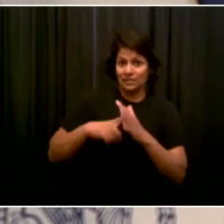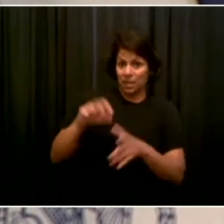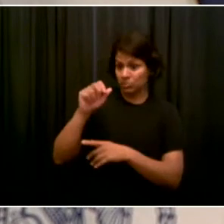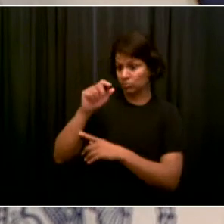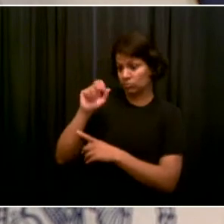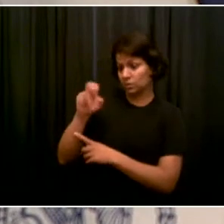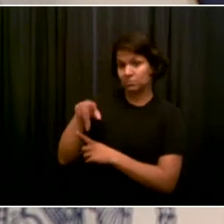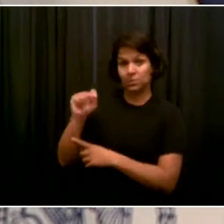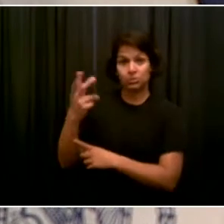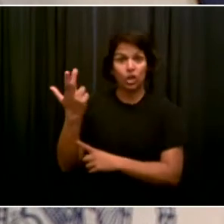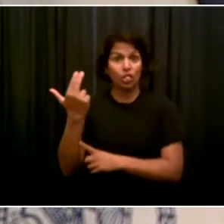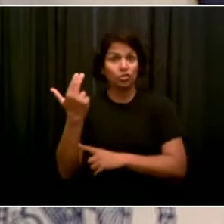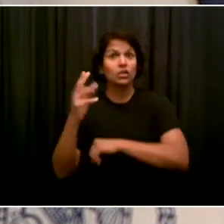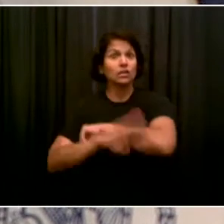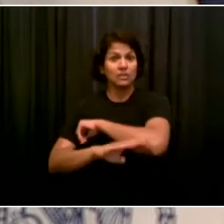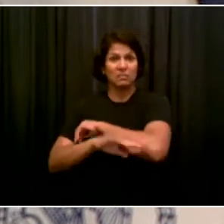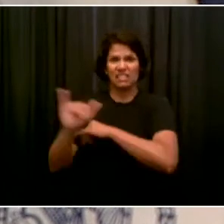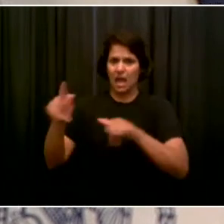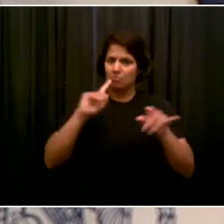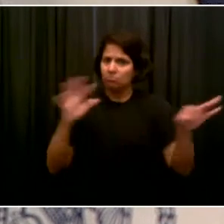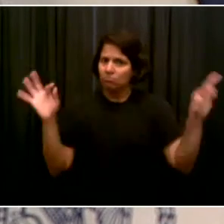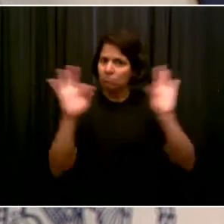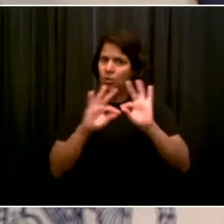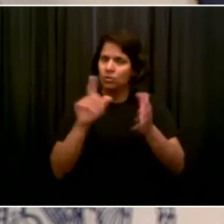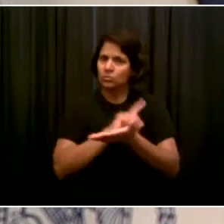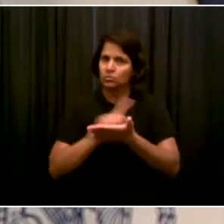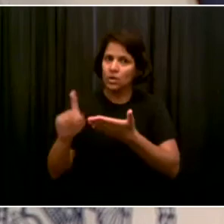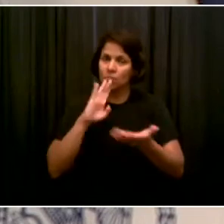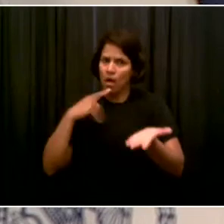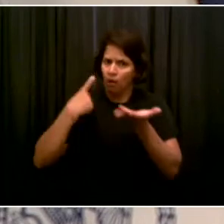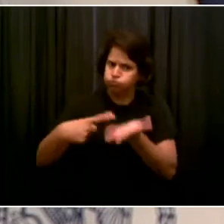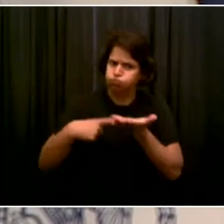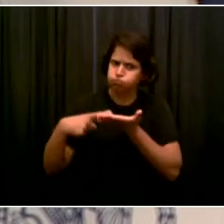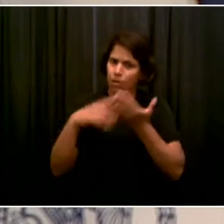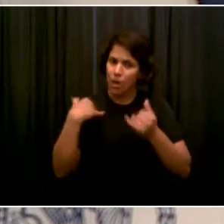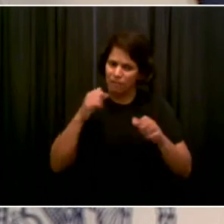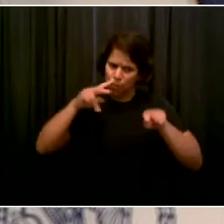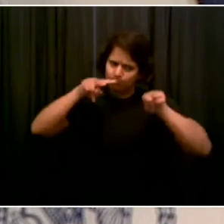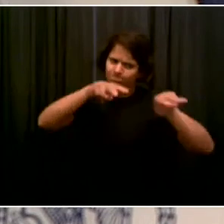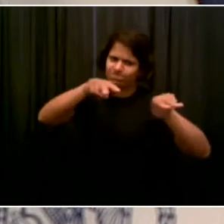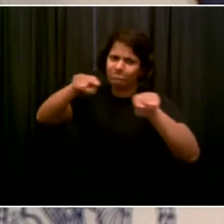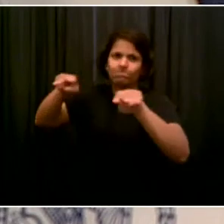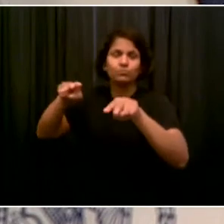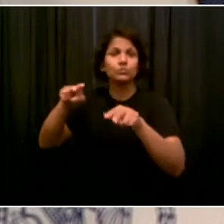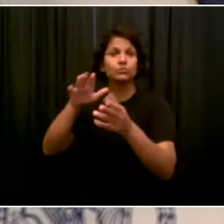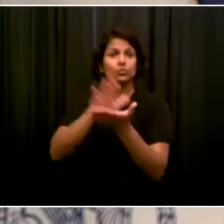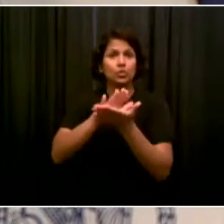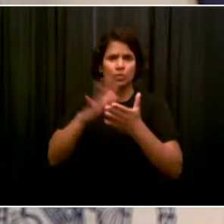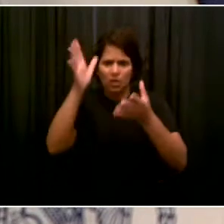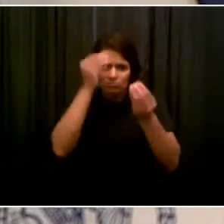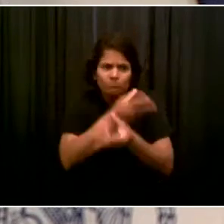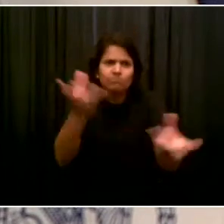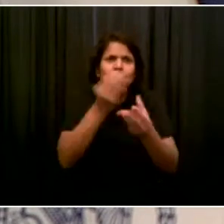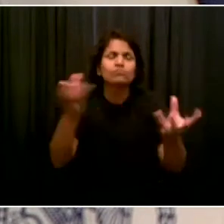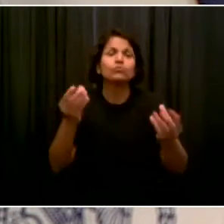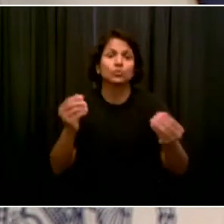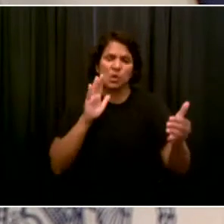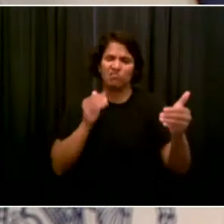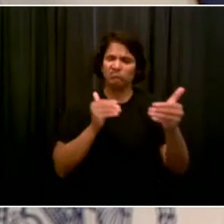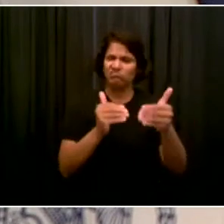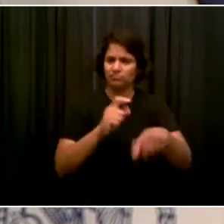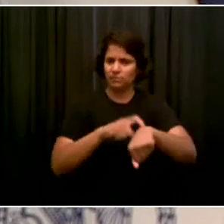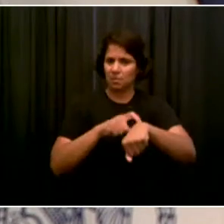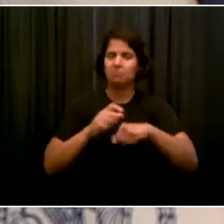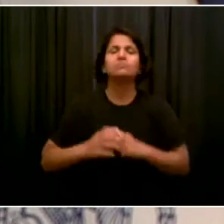necessary, enforcement. But my sense is, and this has certainly been true in our previous experiences with restaurants and bars